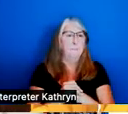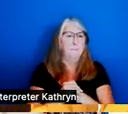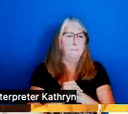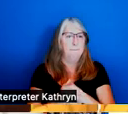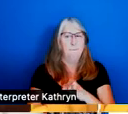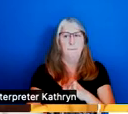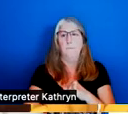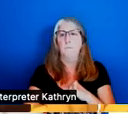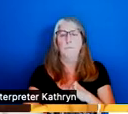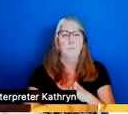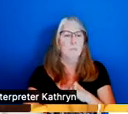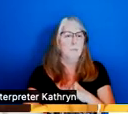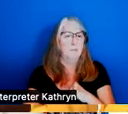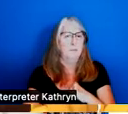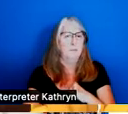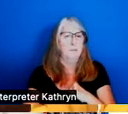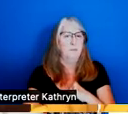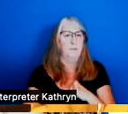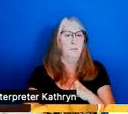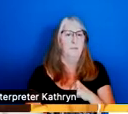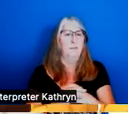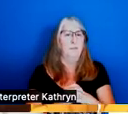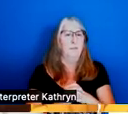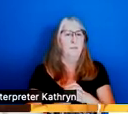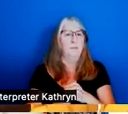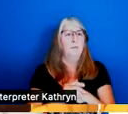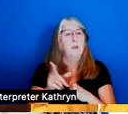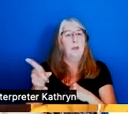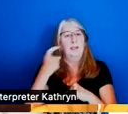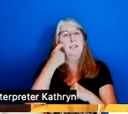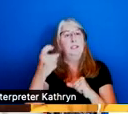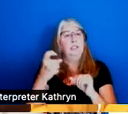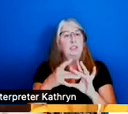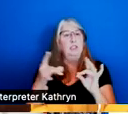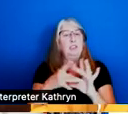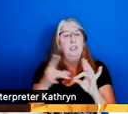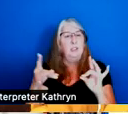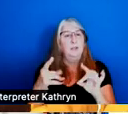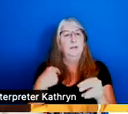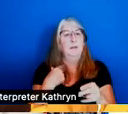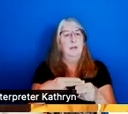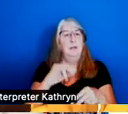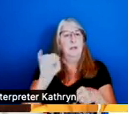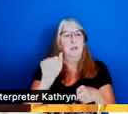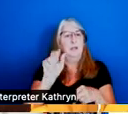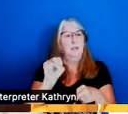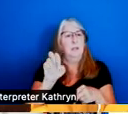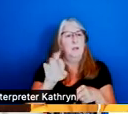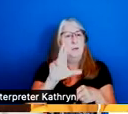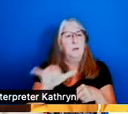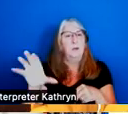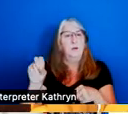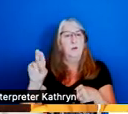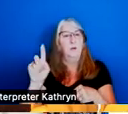I'm January Contreras. As was just shared, it is my huge privilege to serve as the Assistant